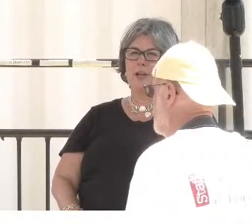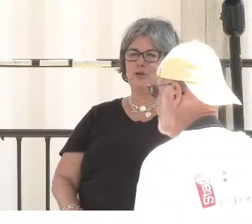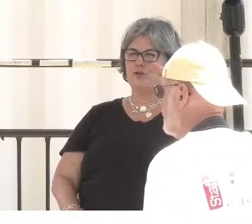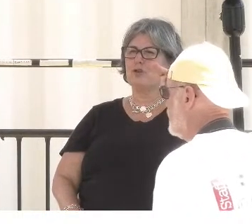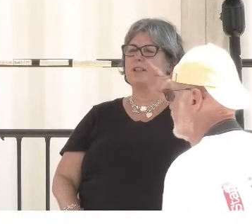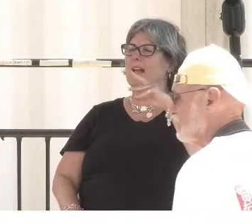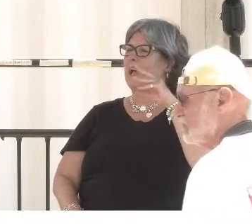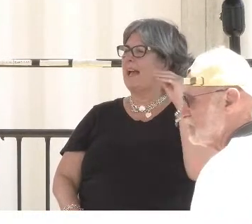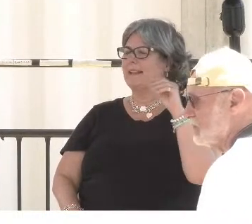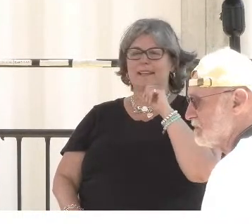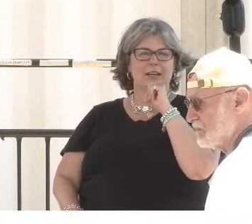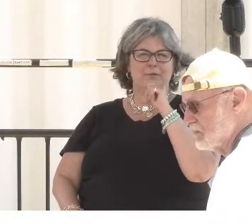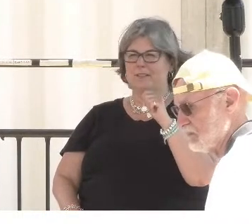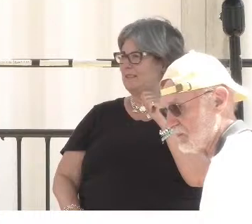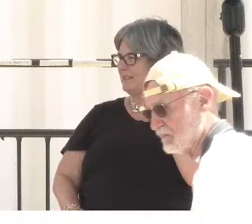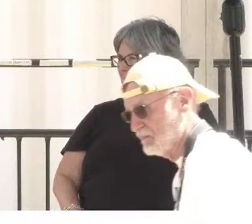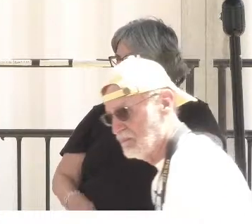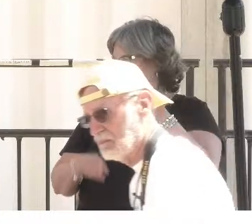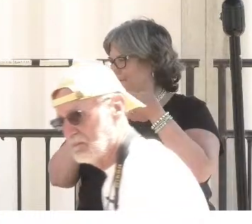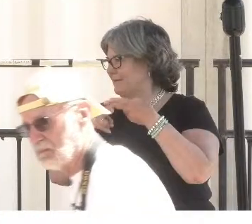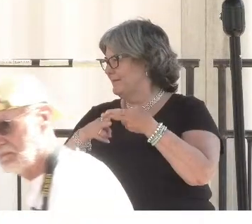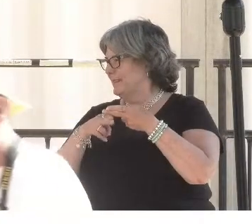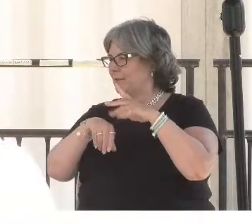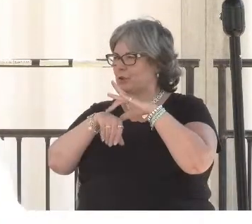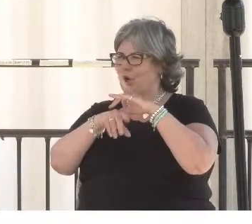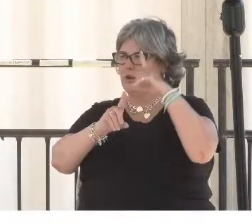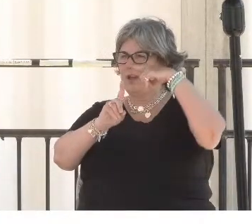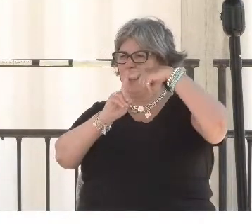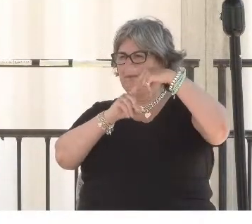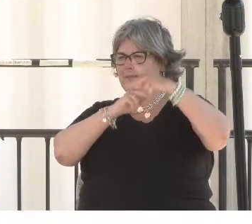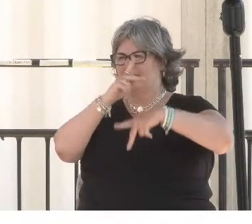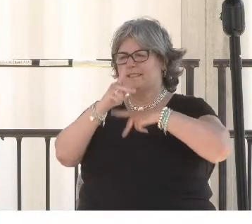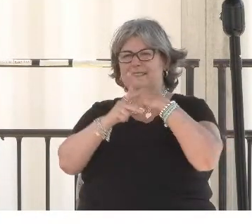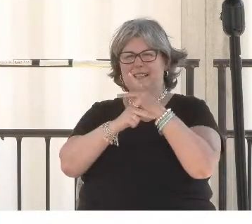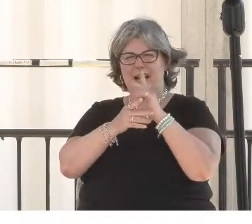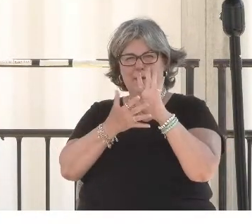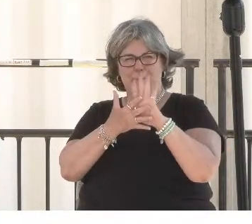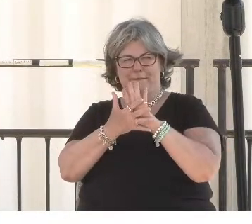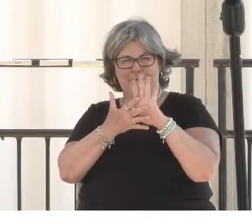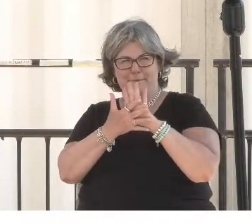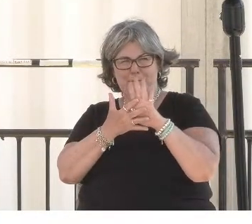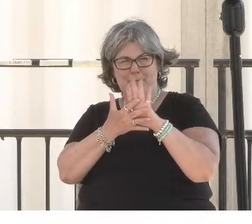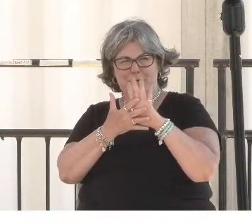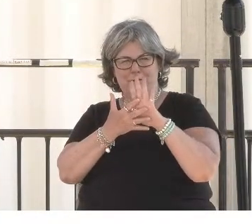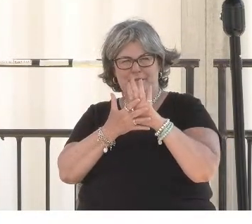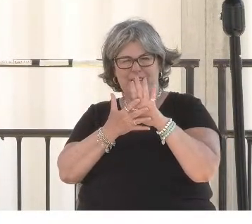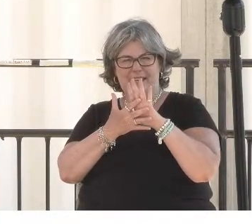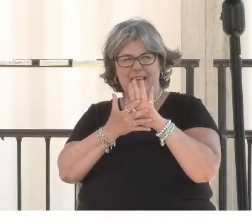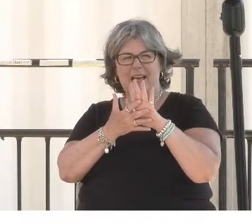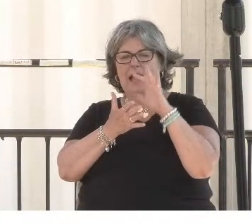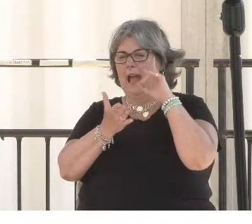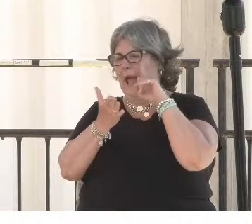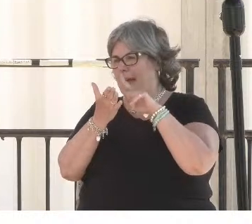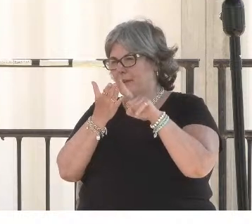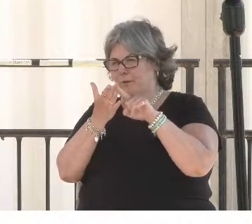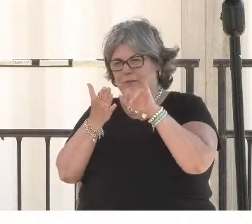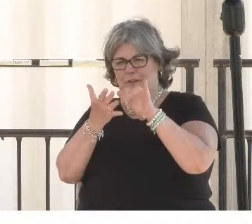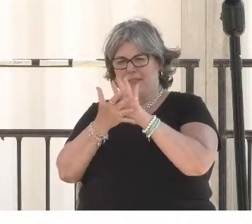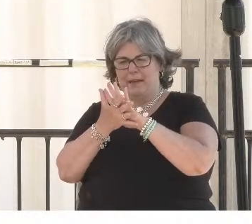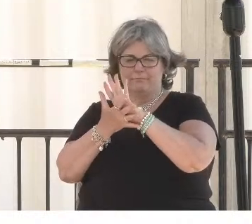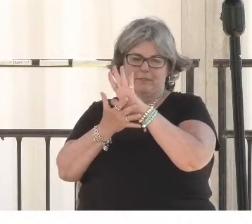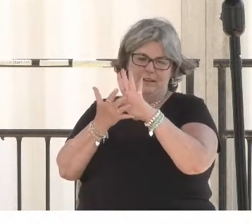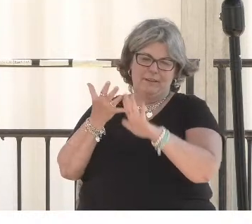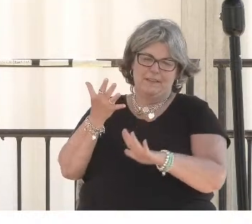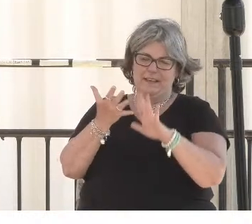change, and was not a bitch and moan film, definitely an Earth optimist type of movie. And in the research for that film and all